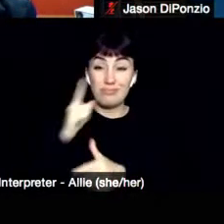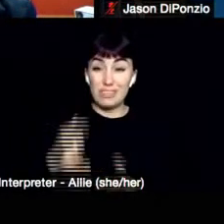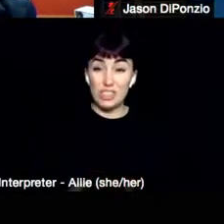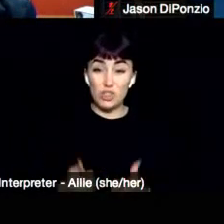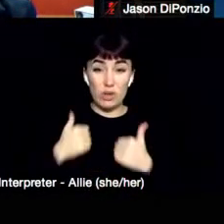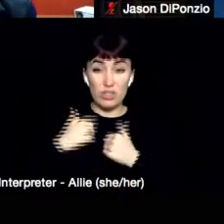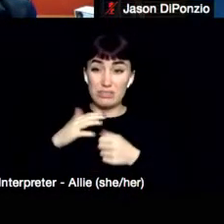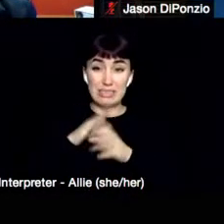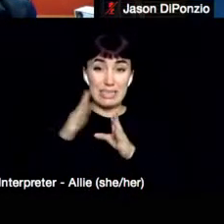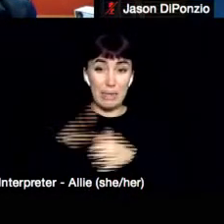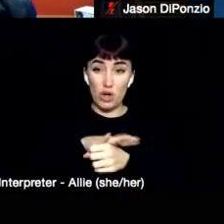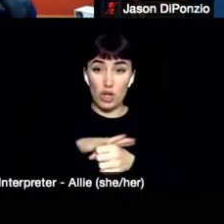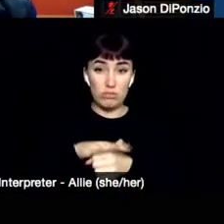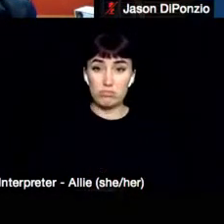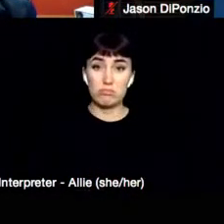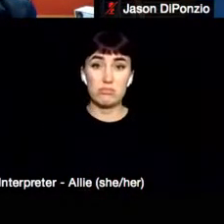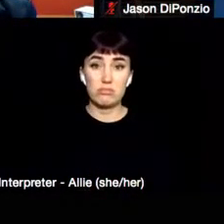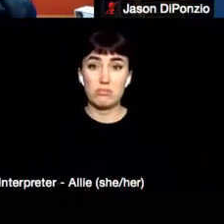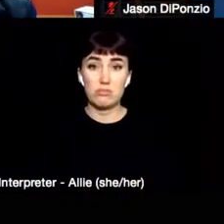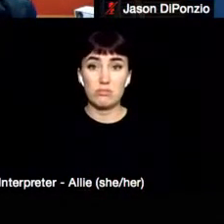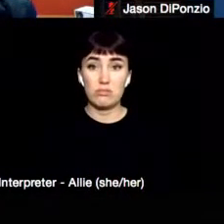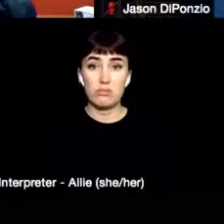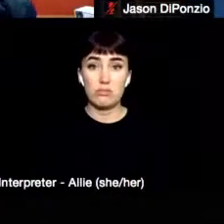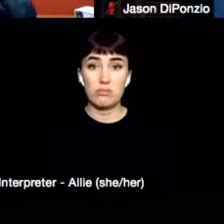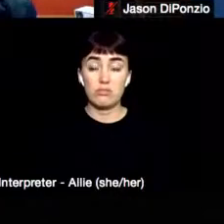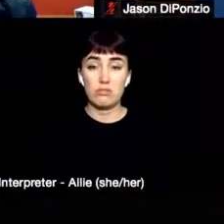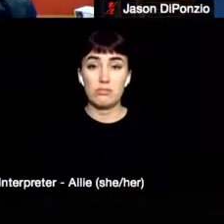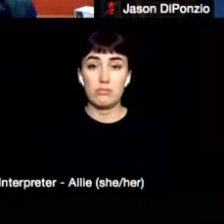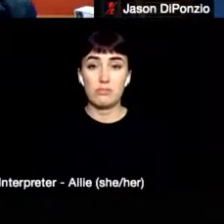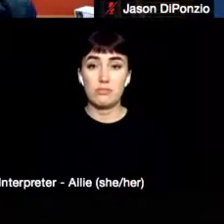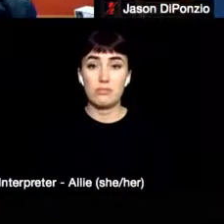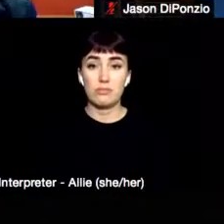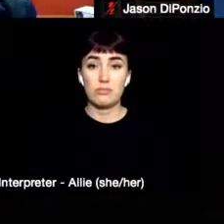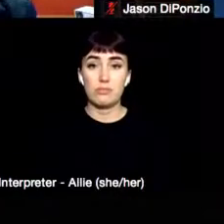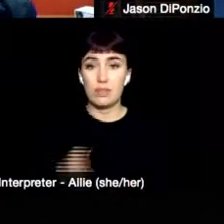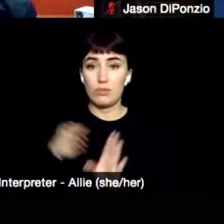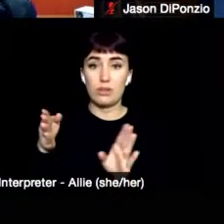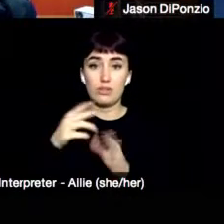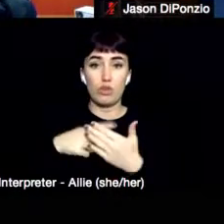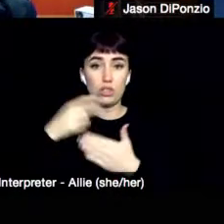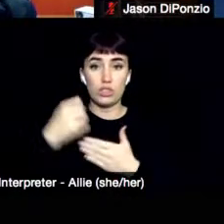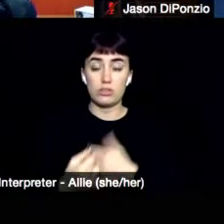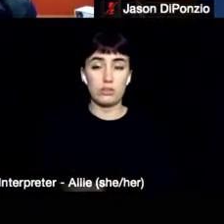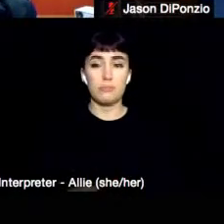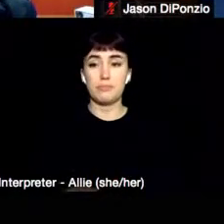neighborhood that adjoins this project.